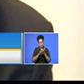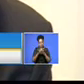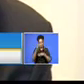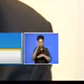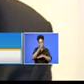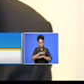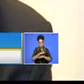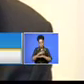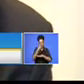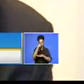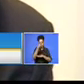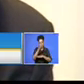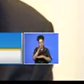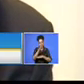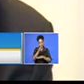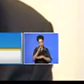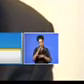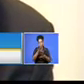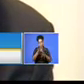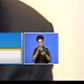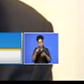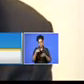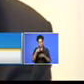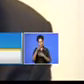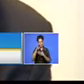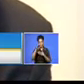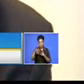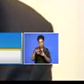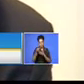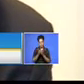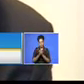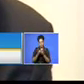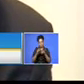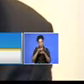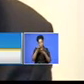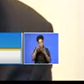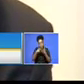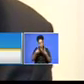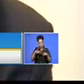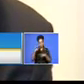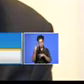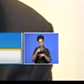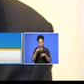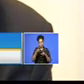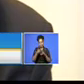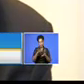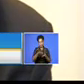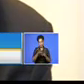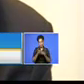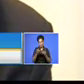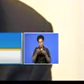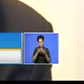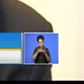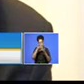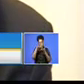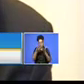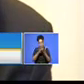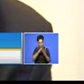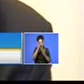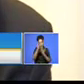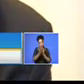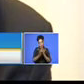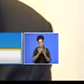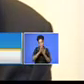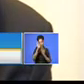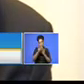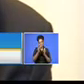UB hasn't accepted me yet. What this allows us to do is to begin admitting students as early as January, February of every year, but it also